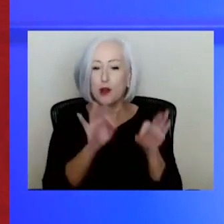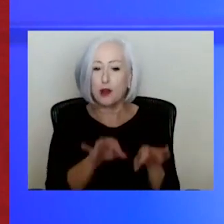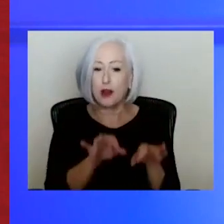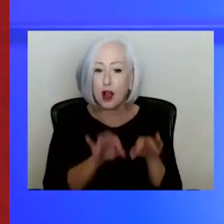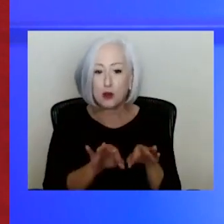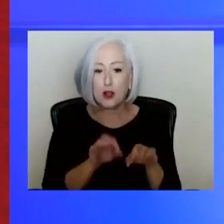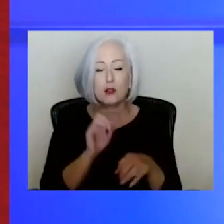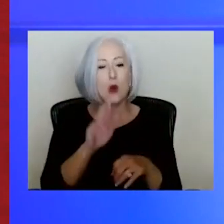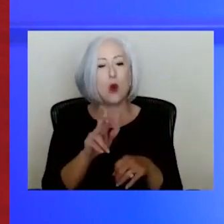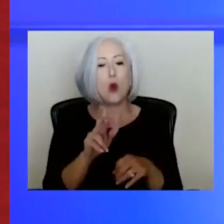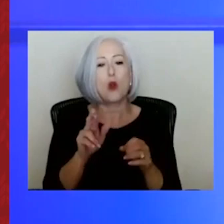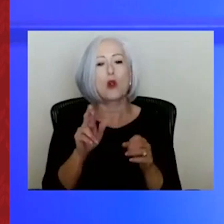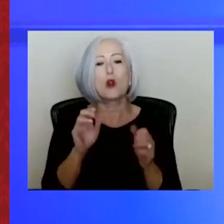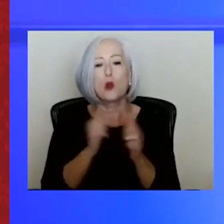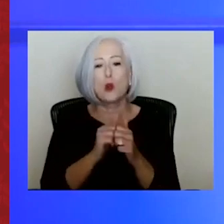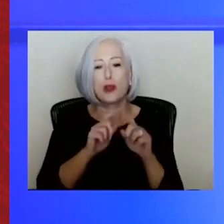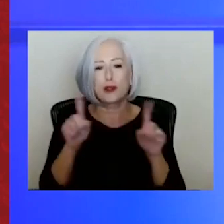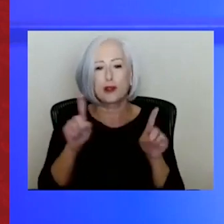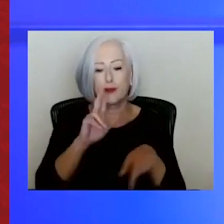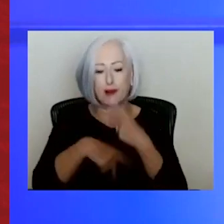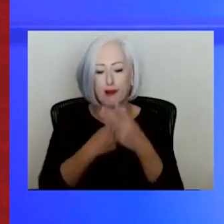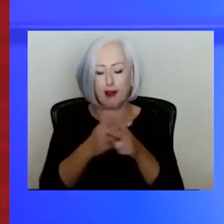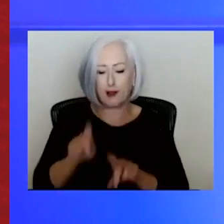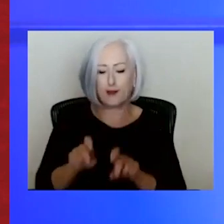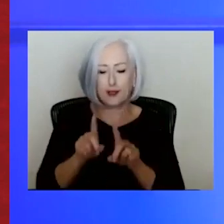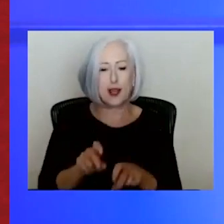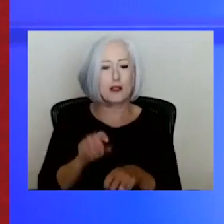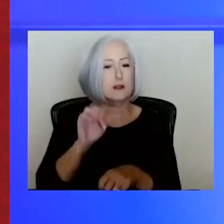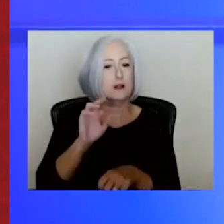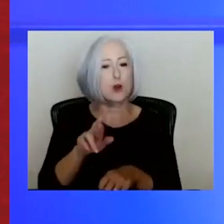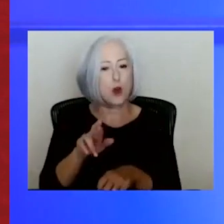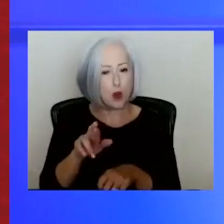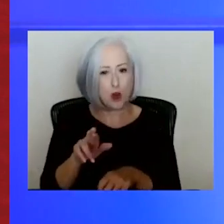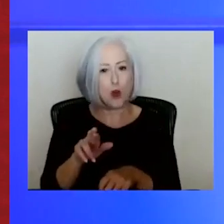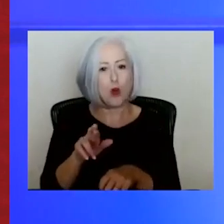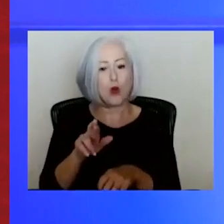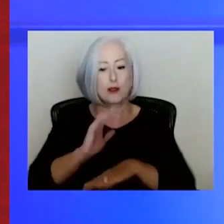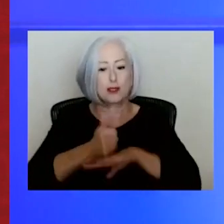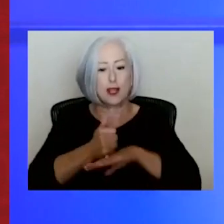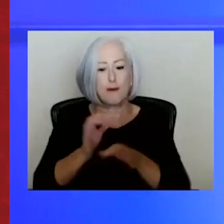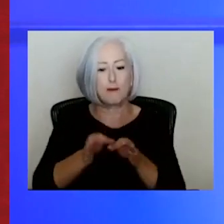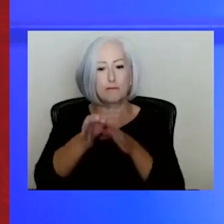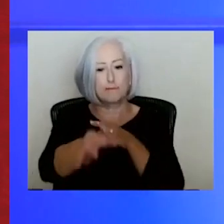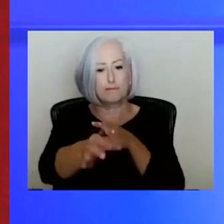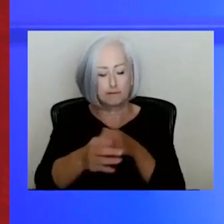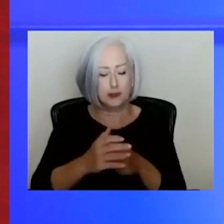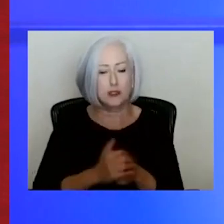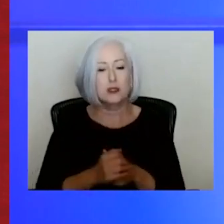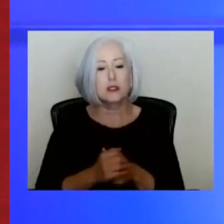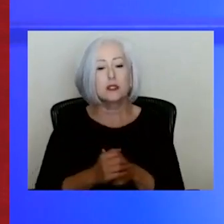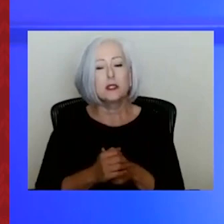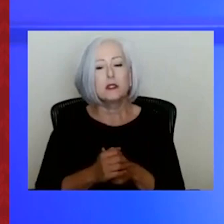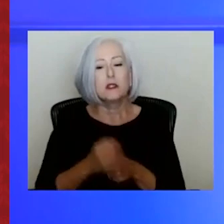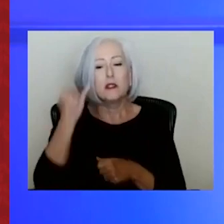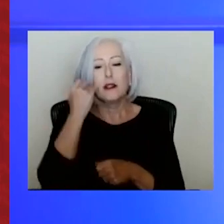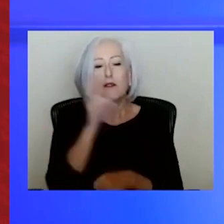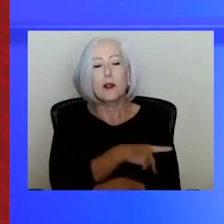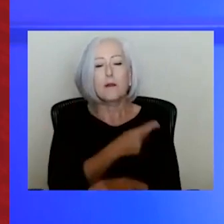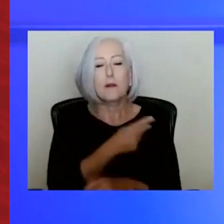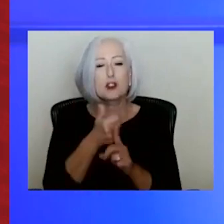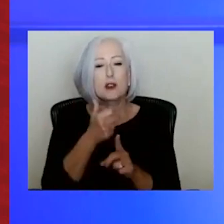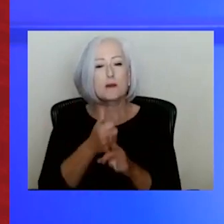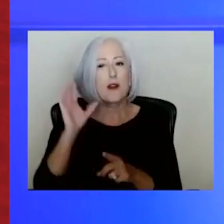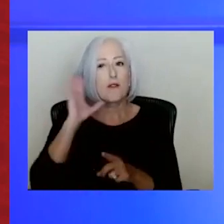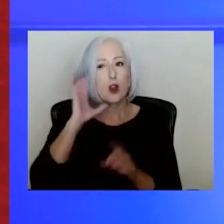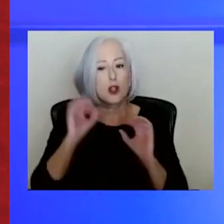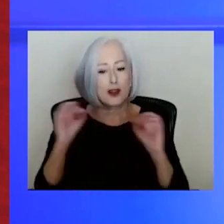different modality or if it should be rescheduled for a later time. If the patient has not heard from their physician